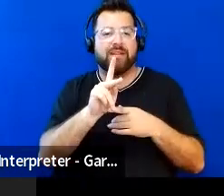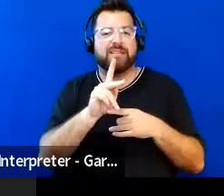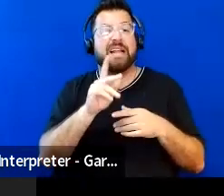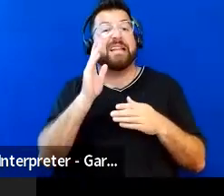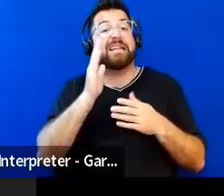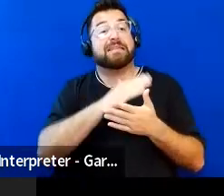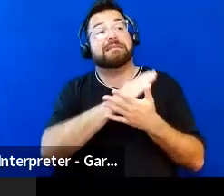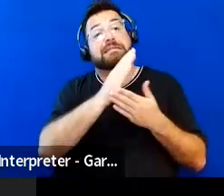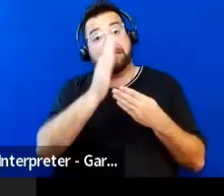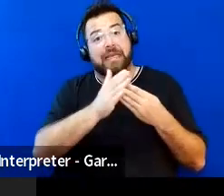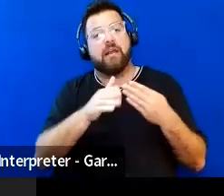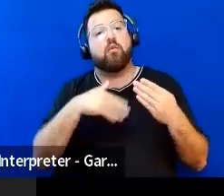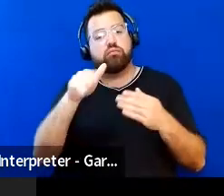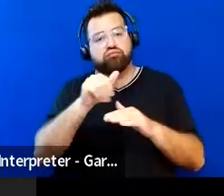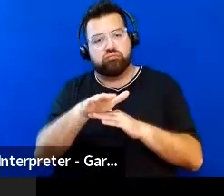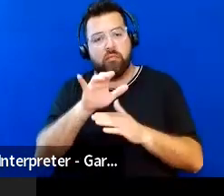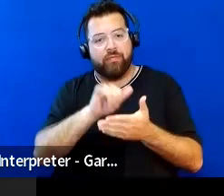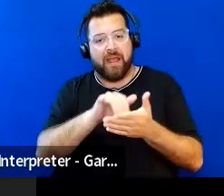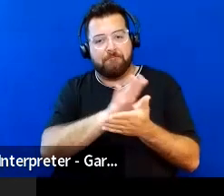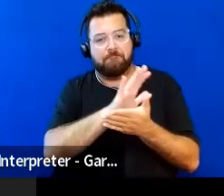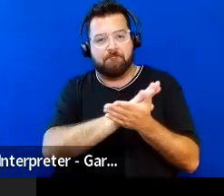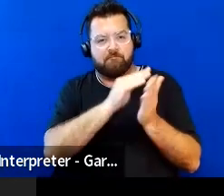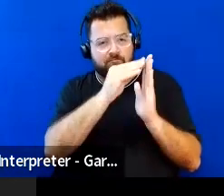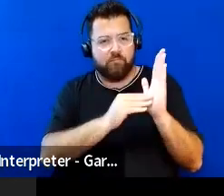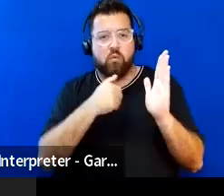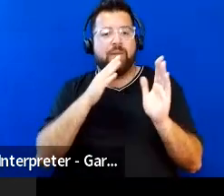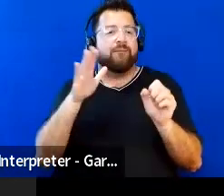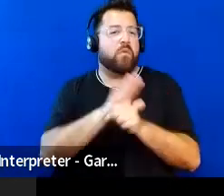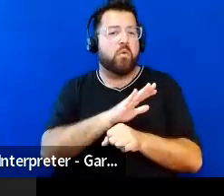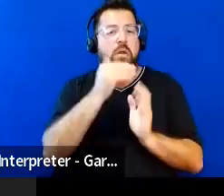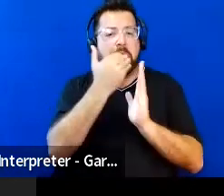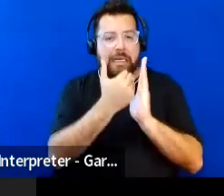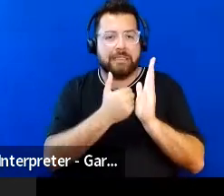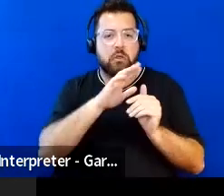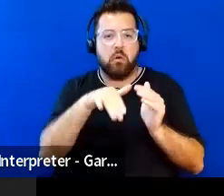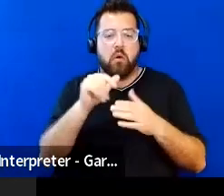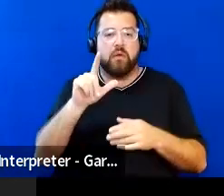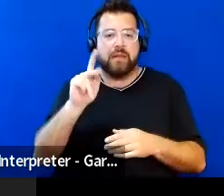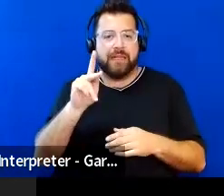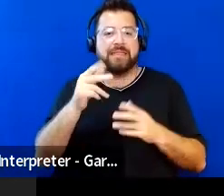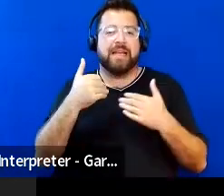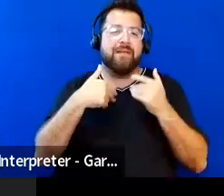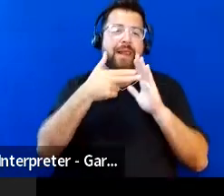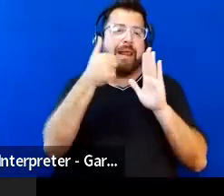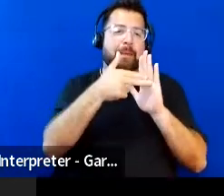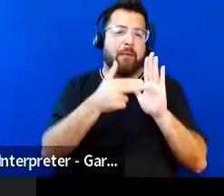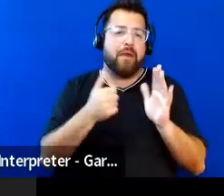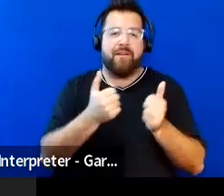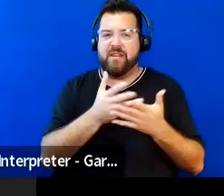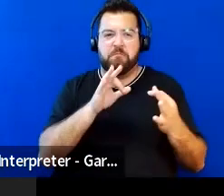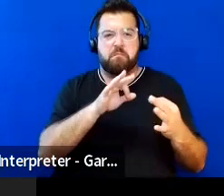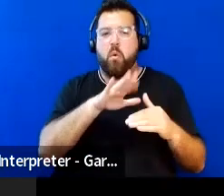at the very end. So you'll have the full list of links with their labels and everything. So you have all of